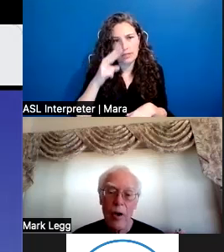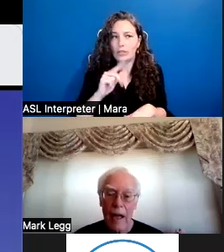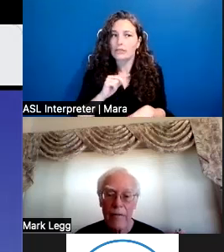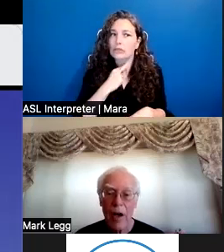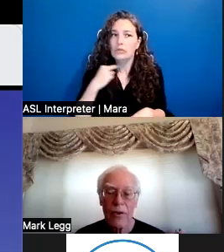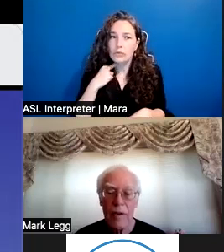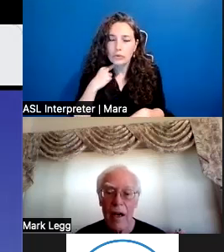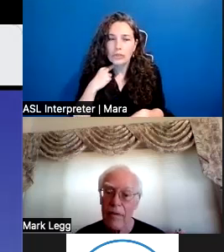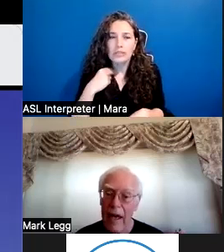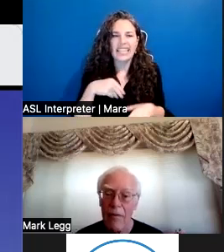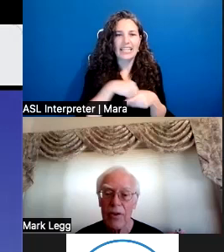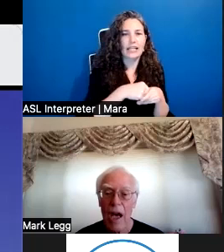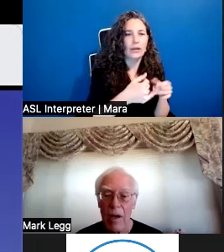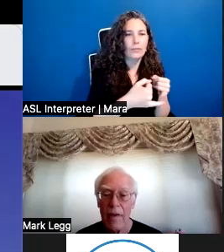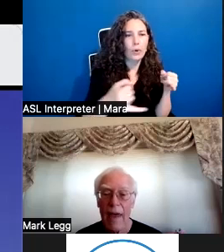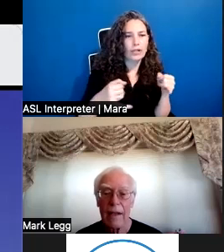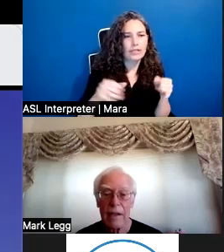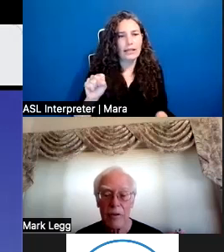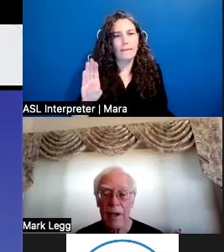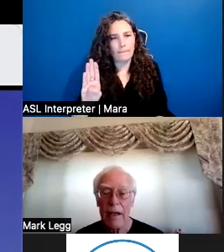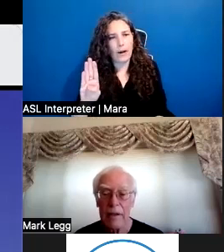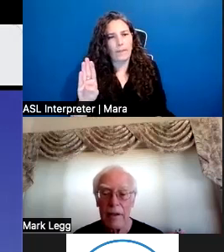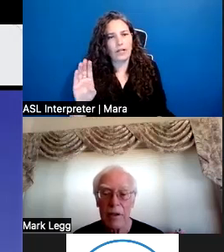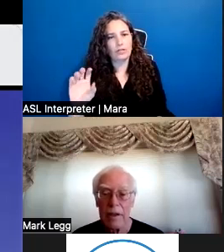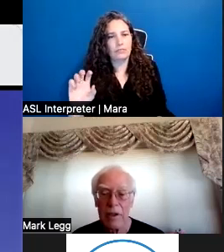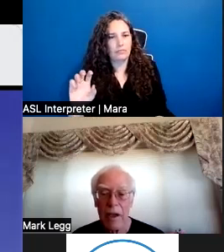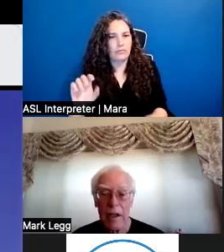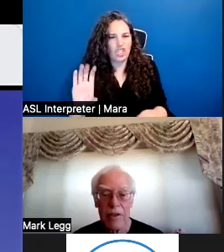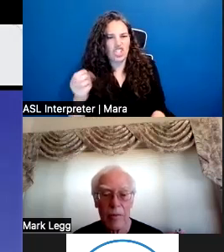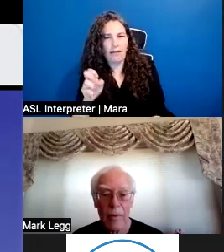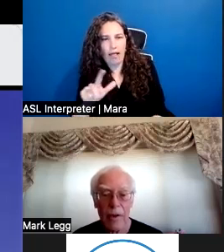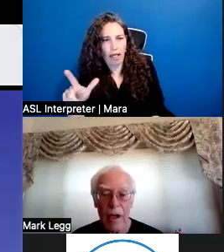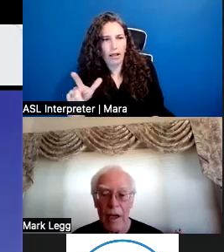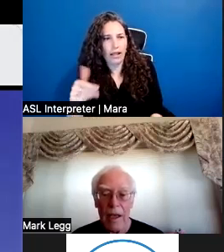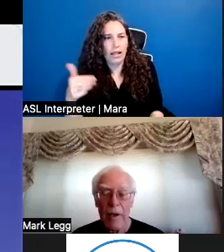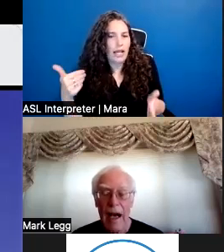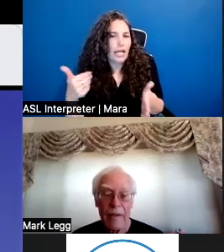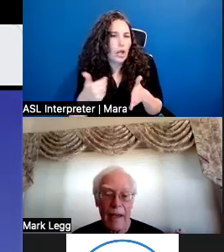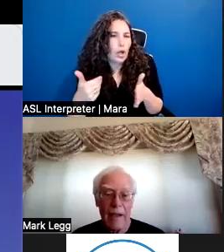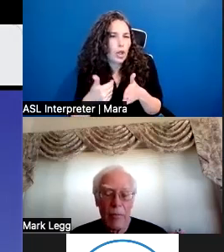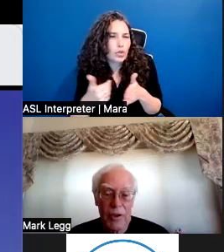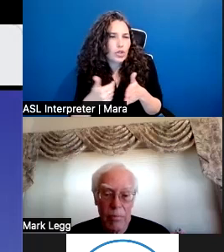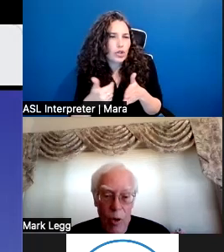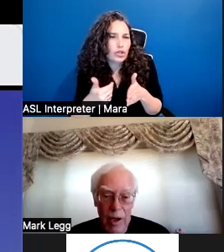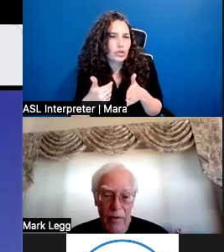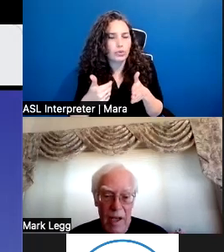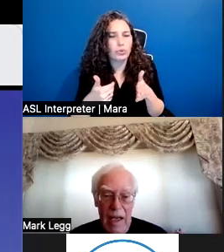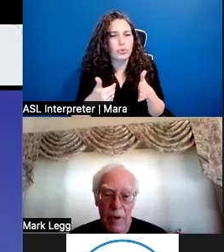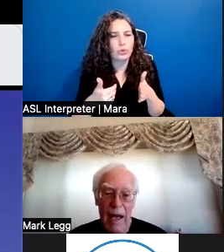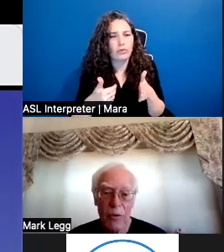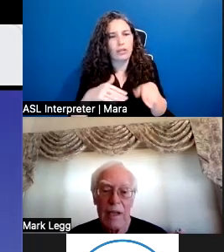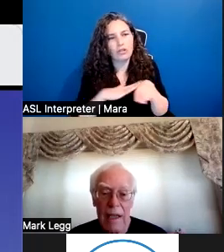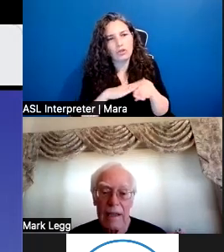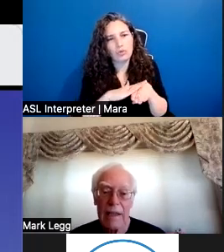outer borderland faults are there, and if they have a tsunami, then that can create additional problems. But I think the most important